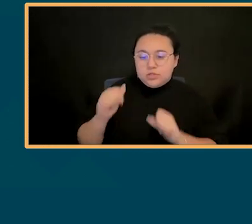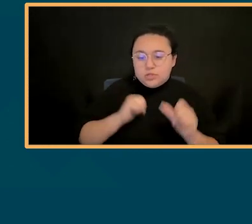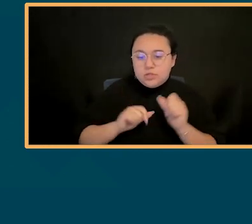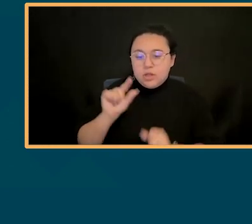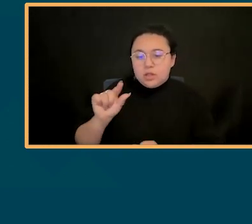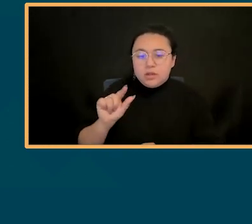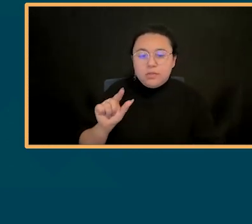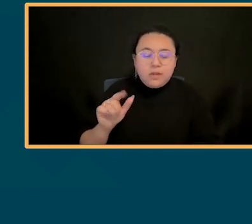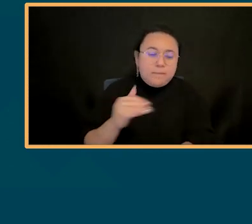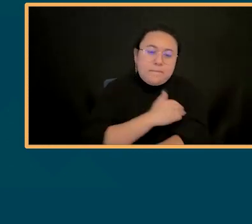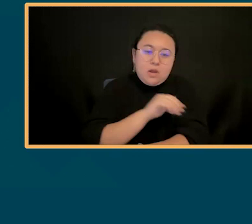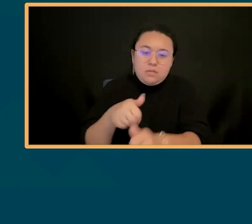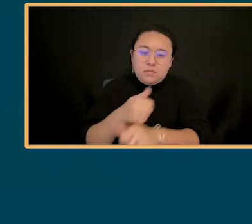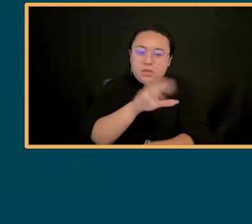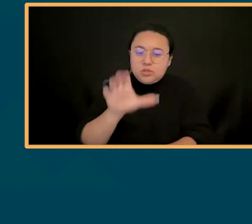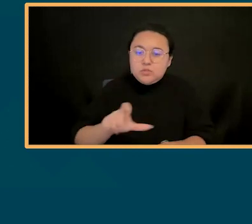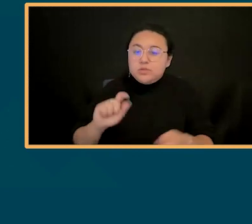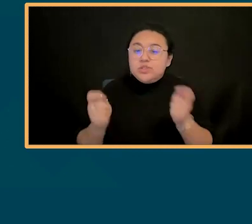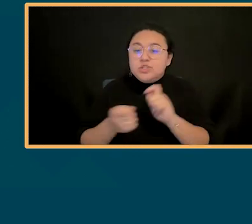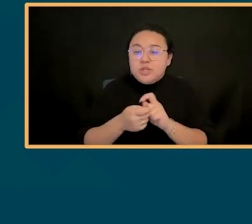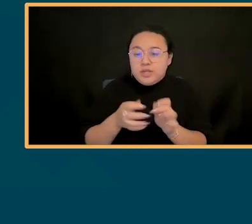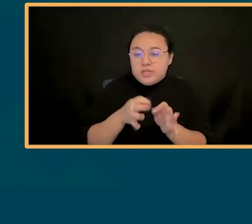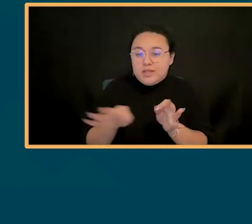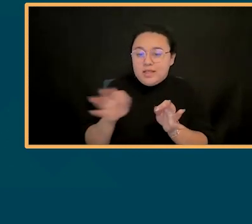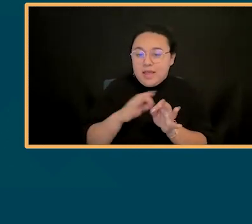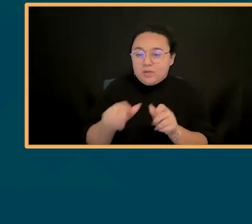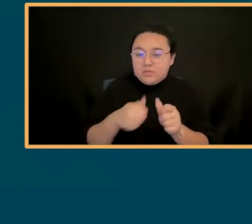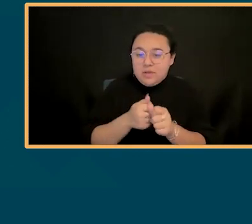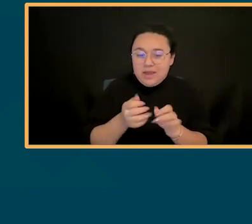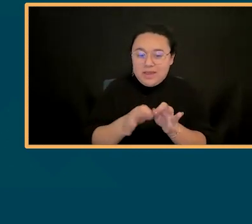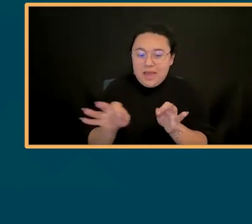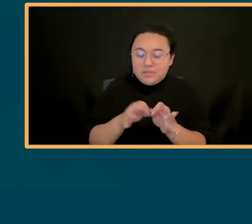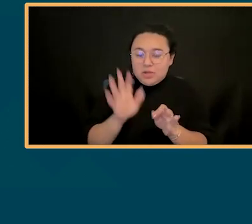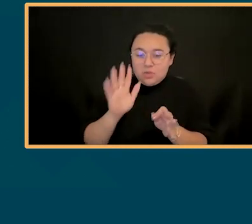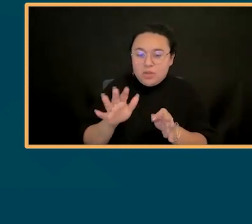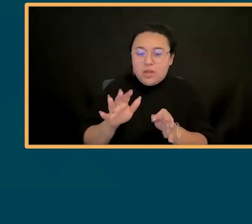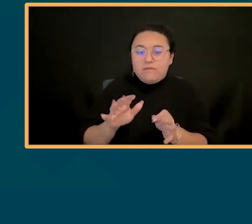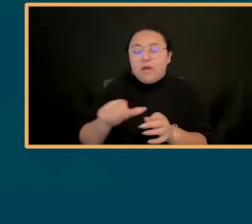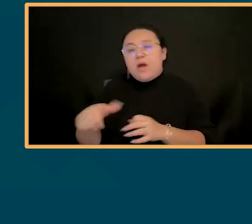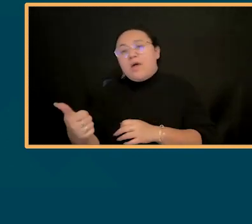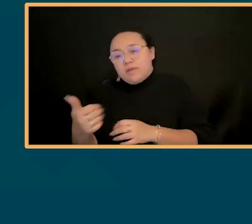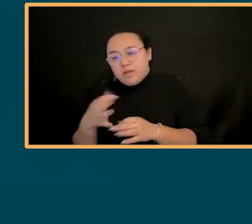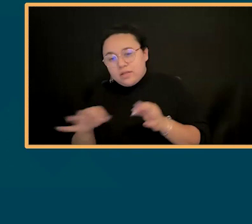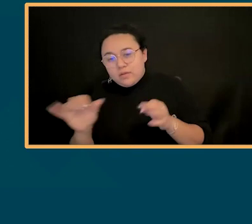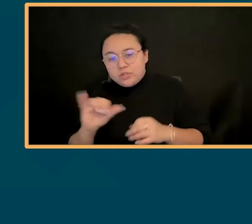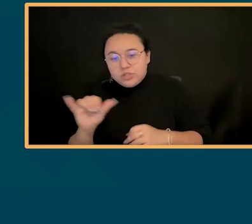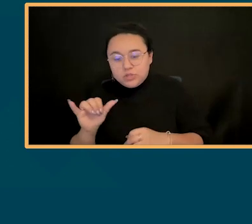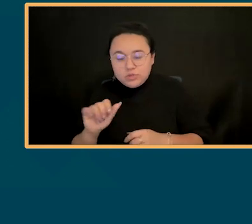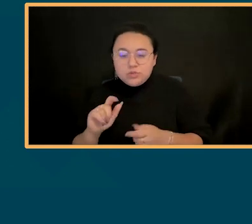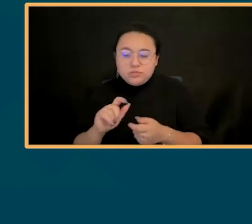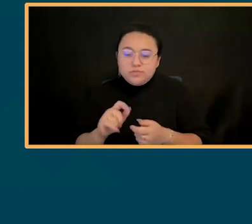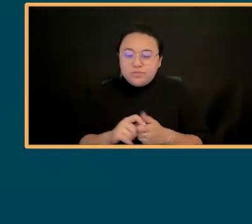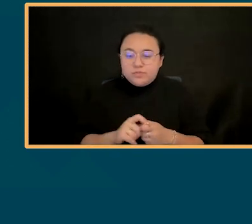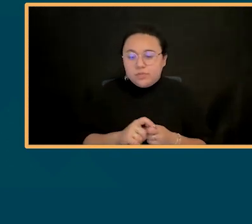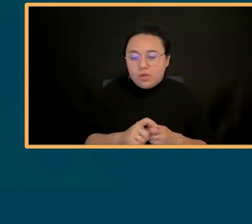of power of Zoom that you can actually even change the language so that the captions will be interpreting into another language. Welcome,